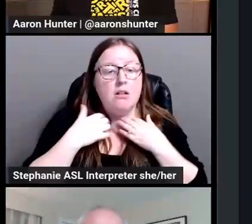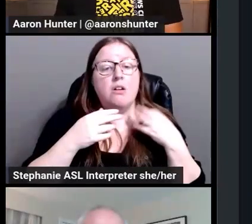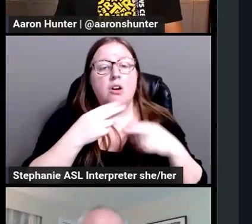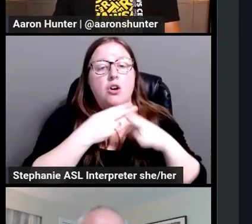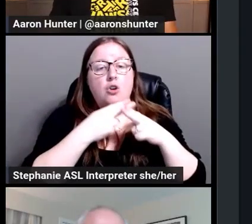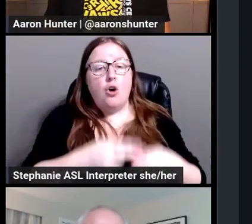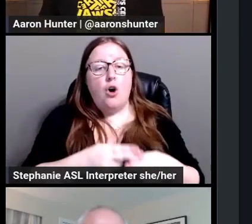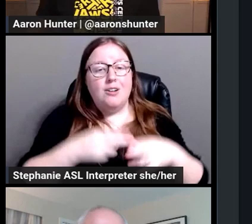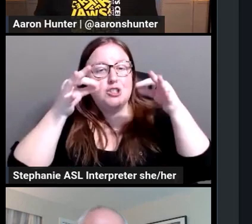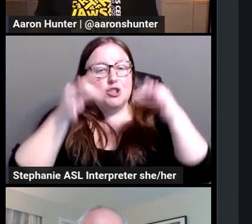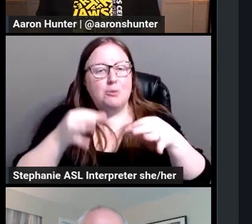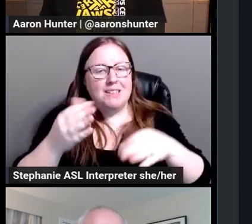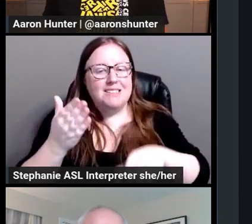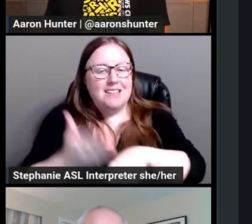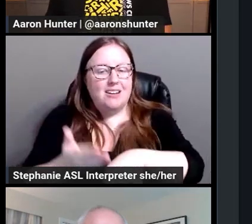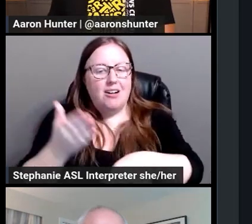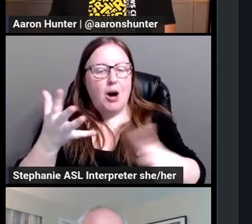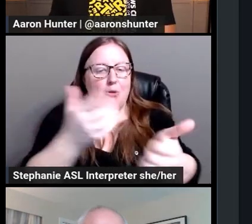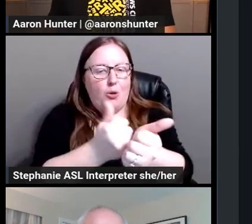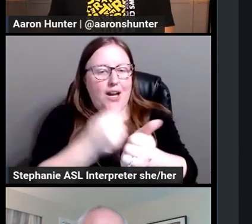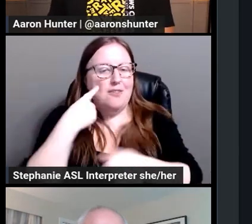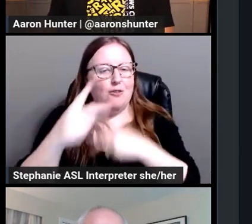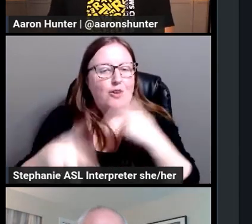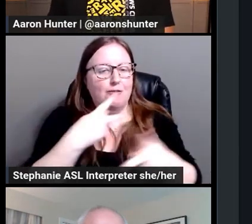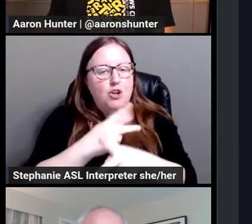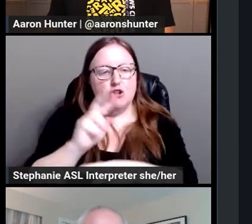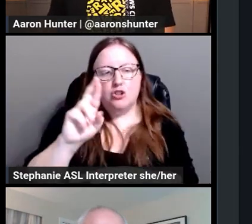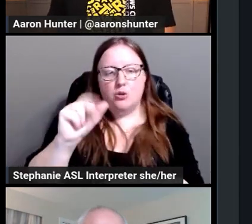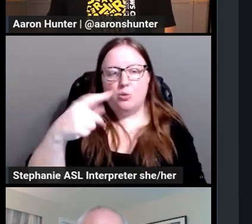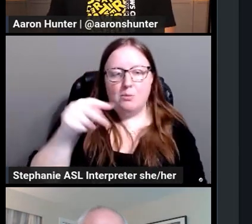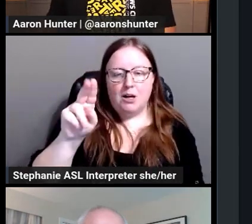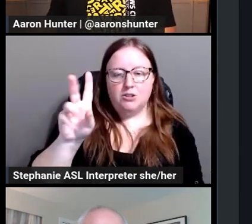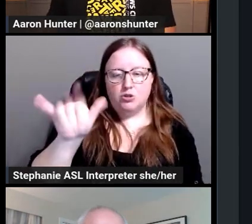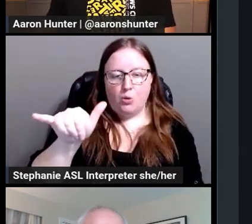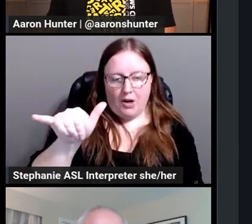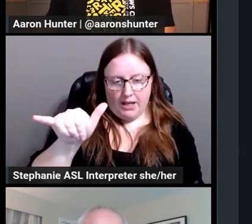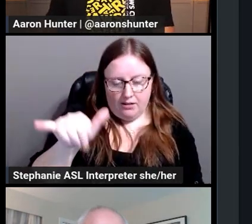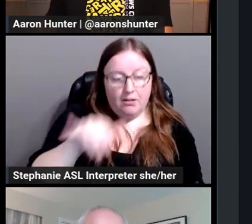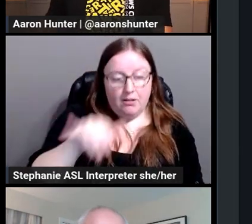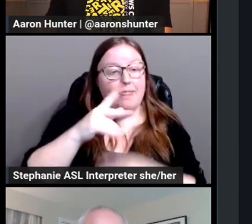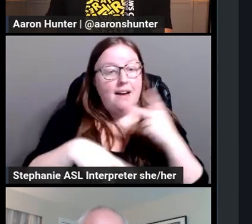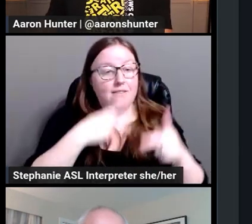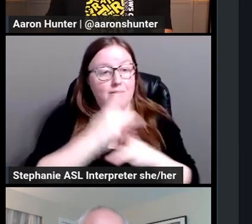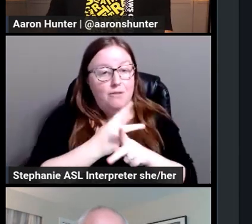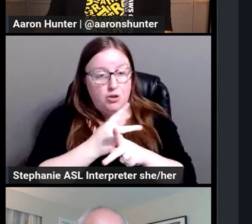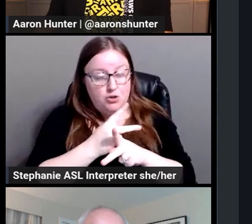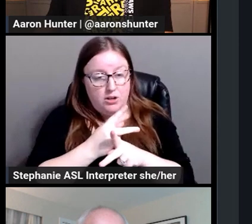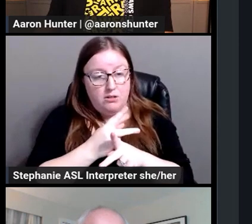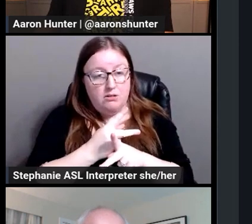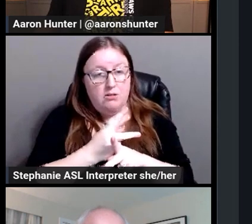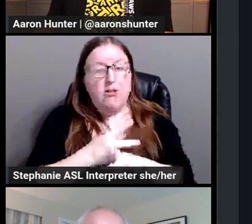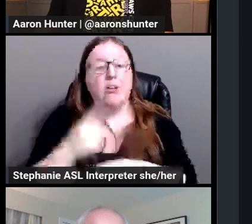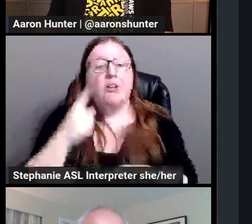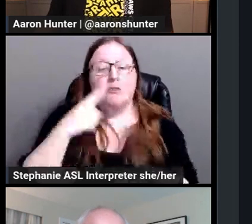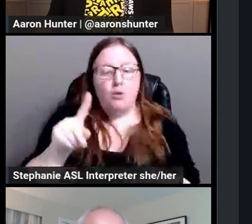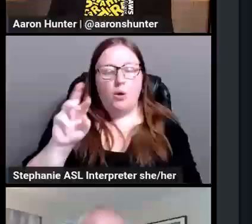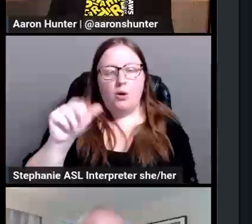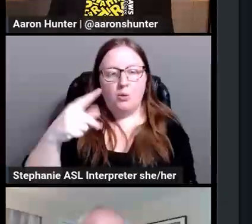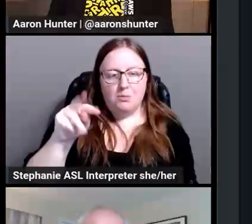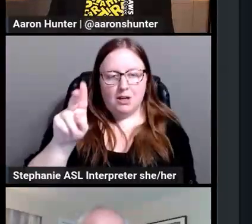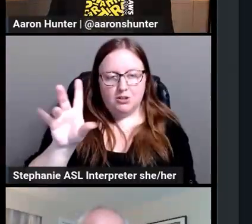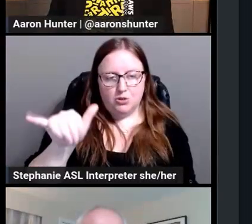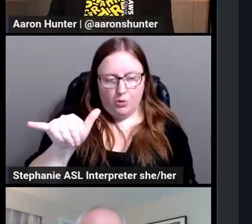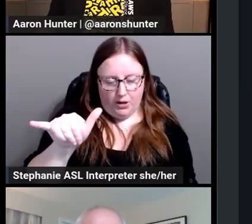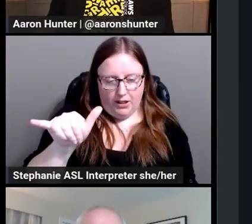deterministic upgrades through versioned repositories, and this version is the version of the repository that this